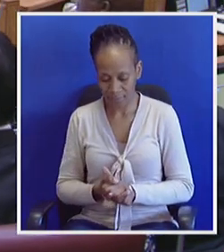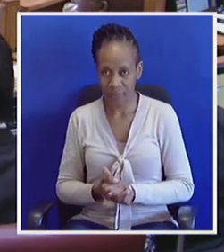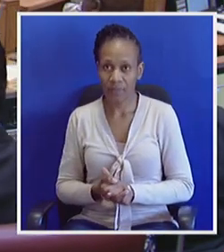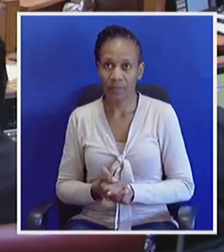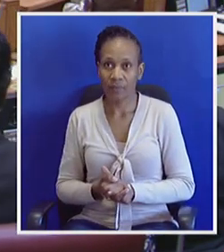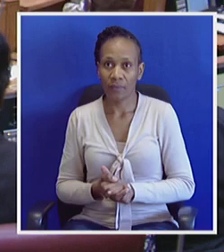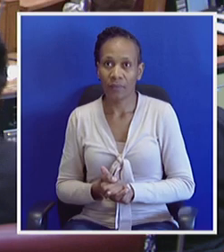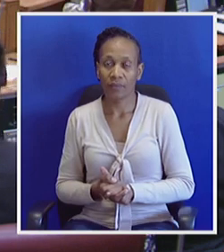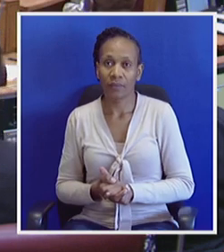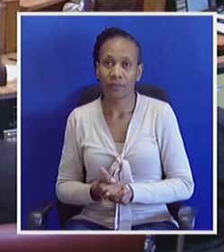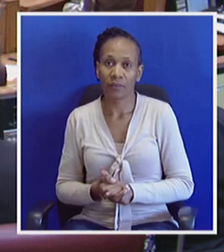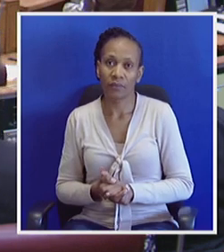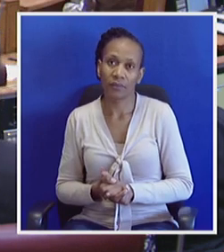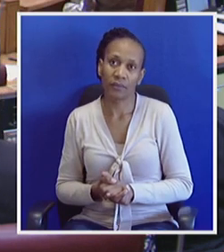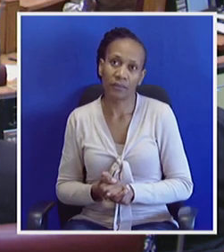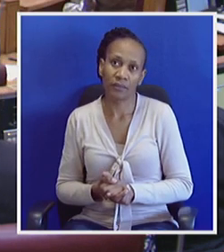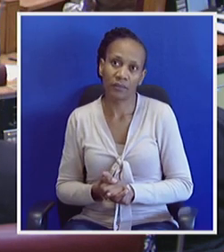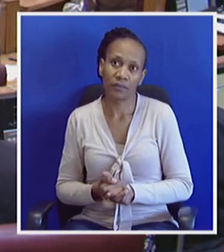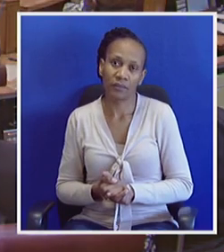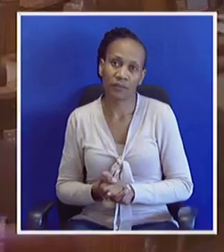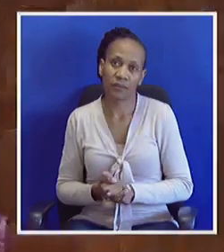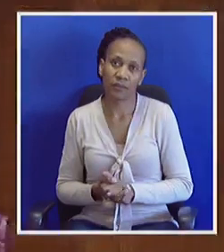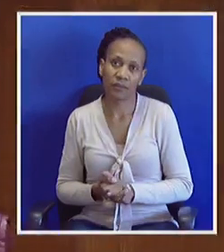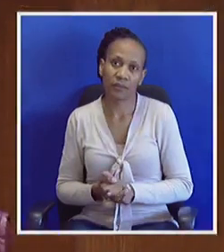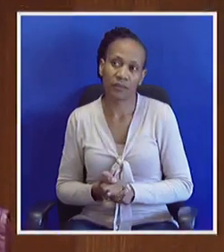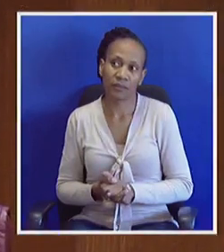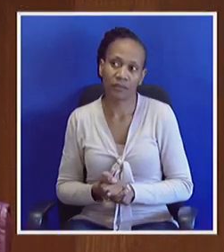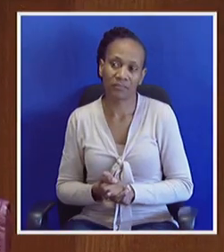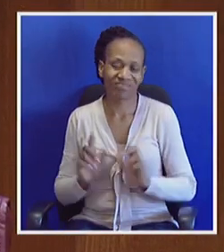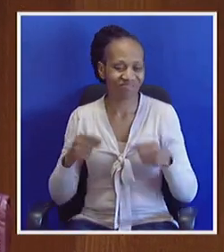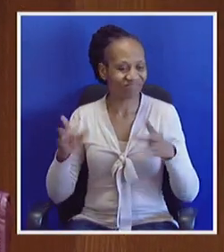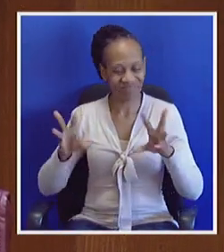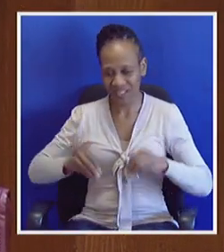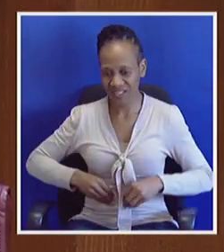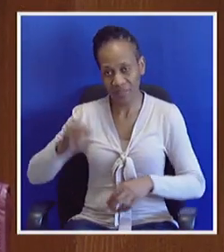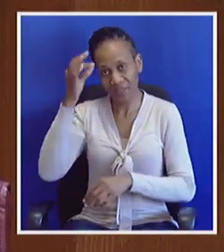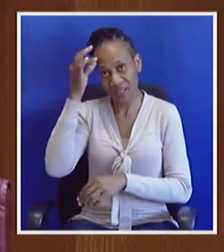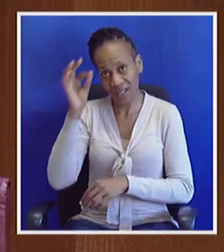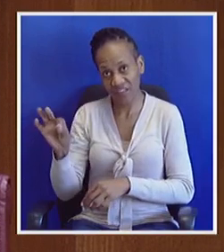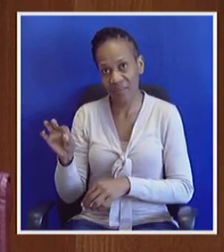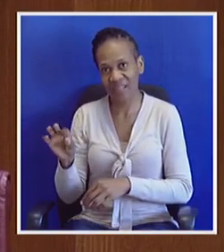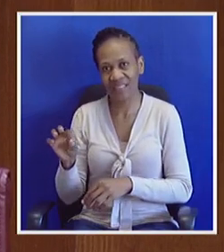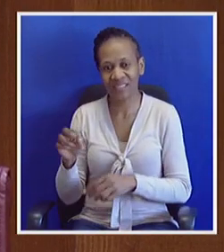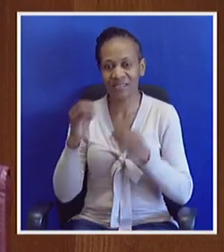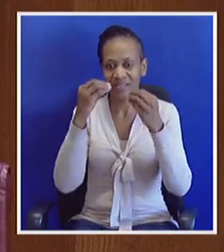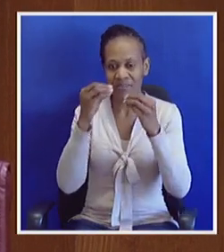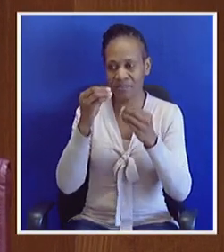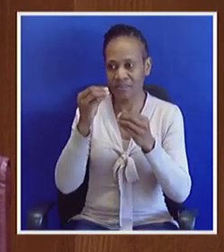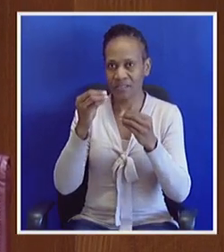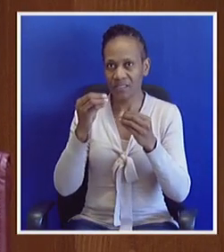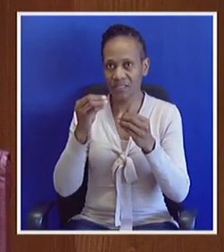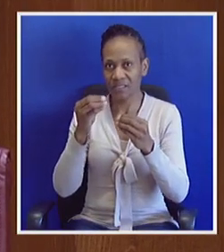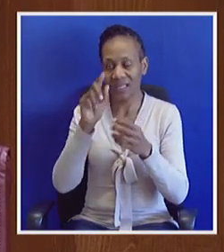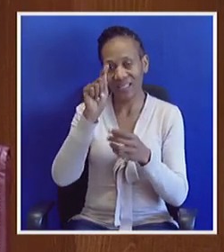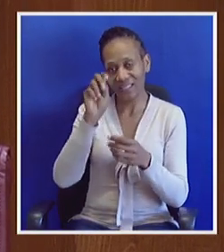under no condition or circumstances must government stake at Telkom be sold.